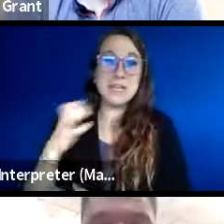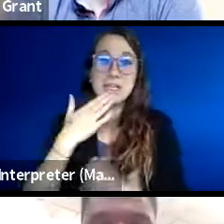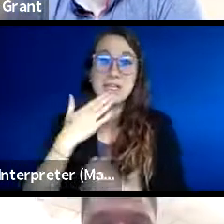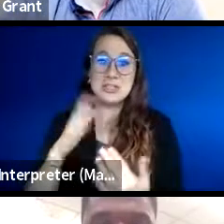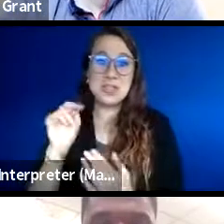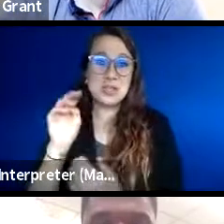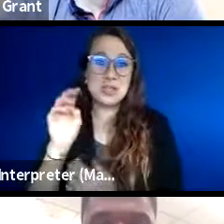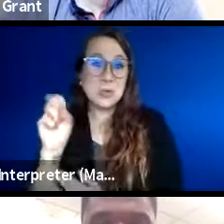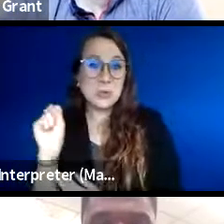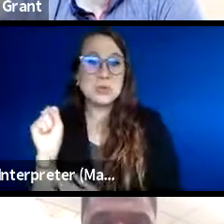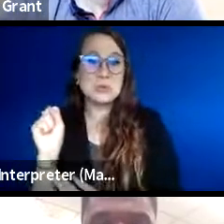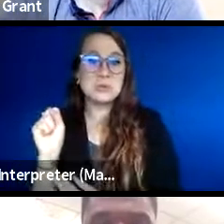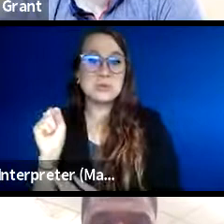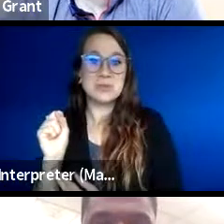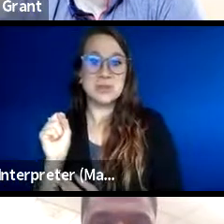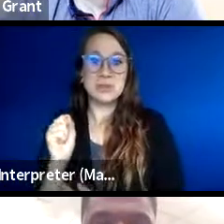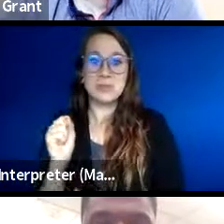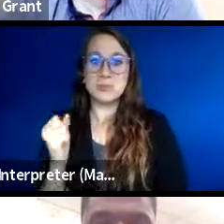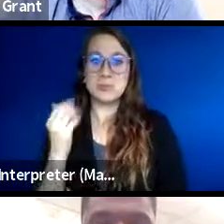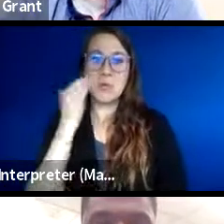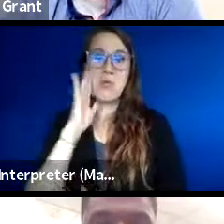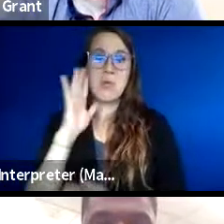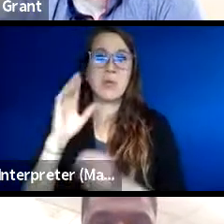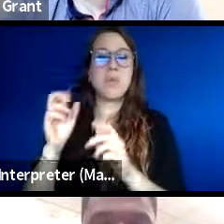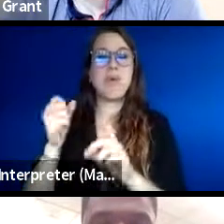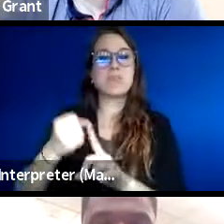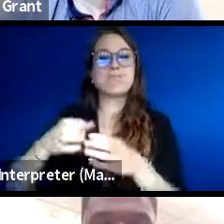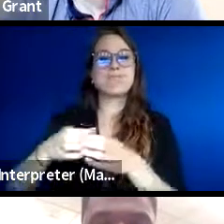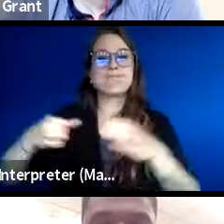that we're extending the area.